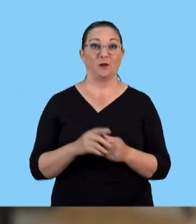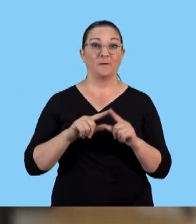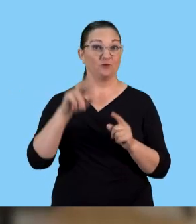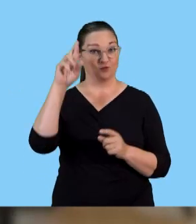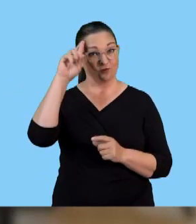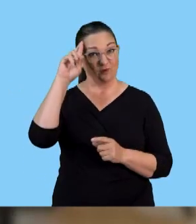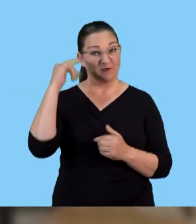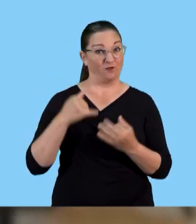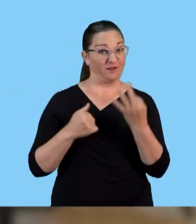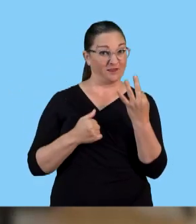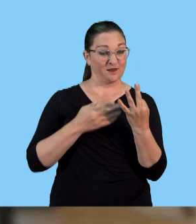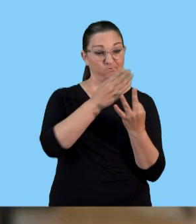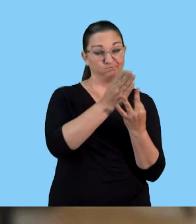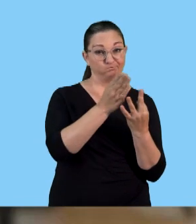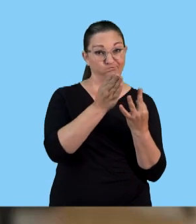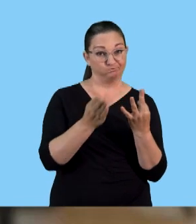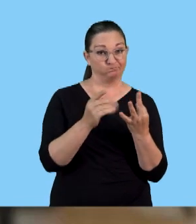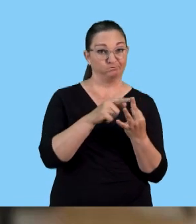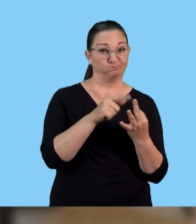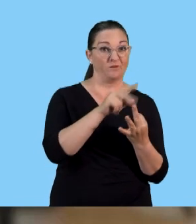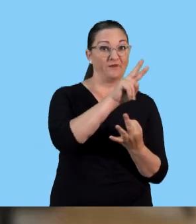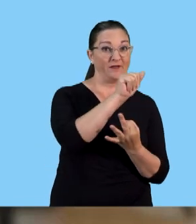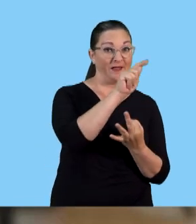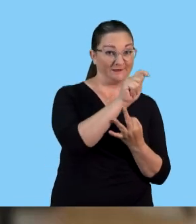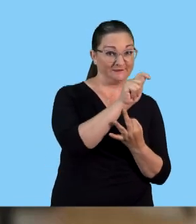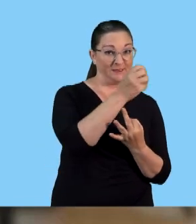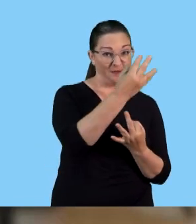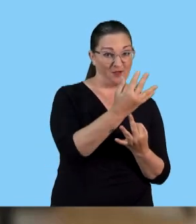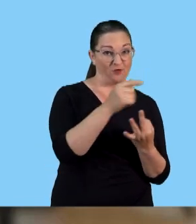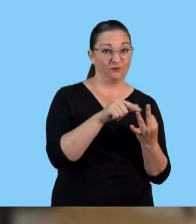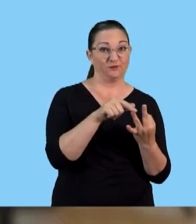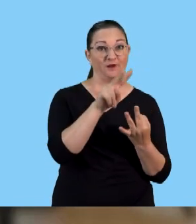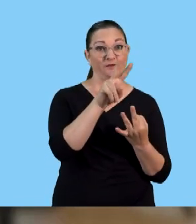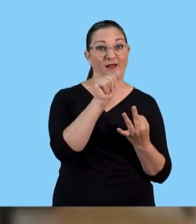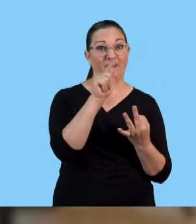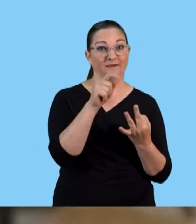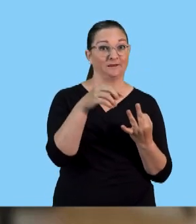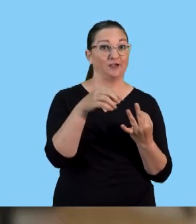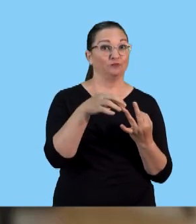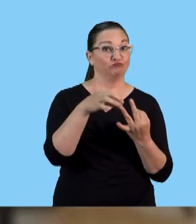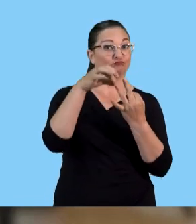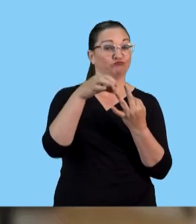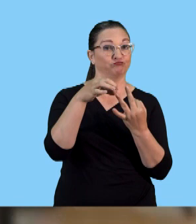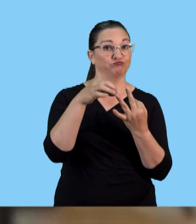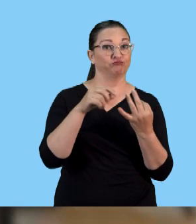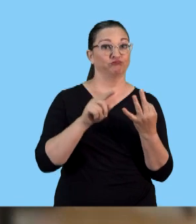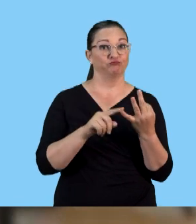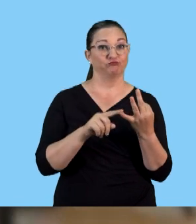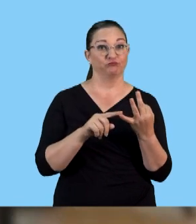VAT can be calculated in three ways, whereby you calculate the VAT amount, the VAT exclusive amount, as well as